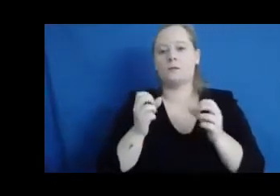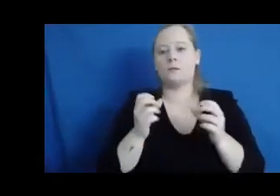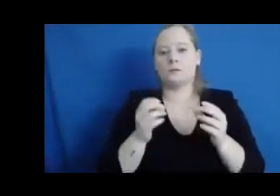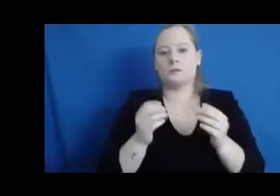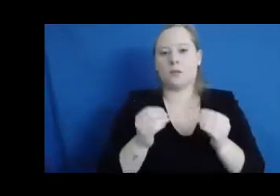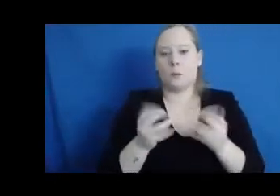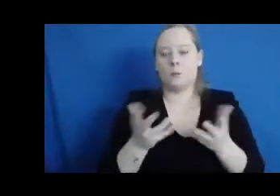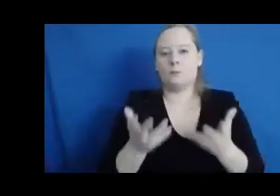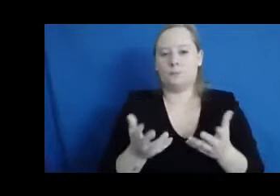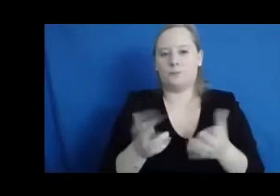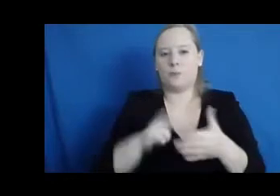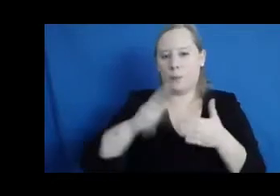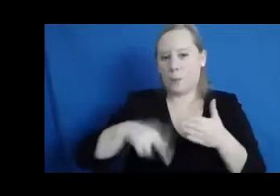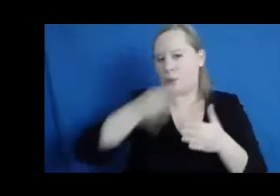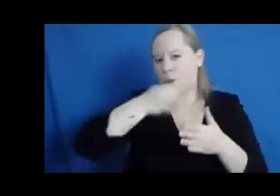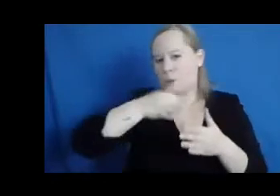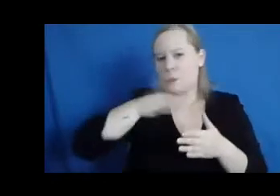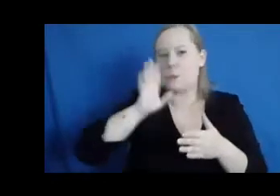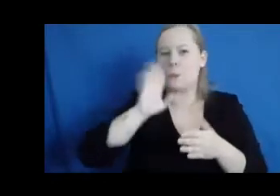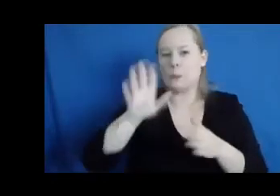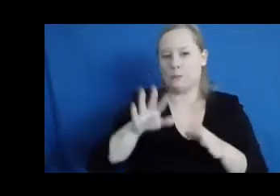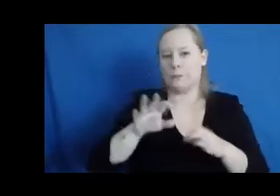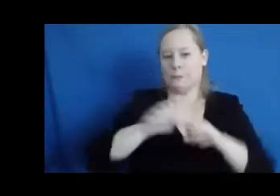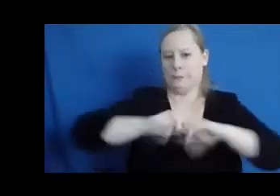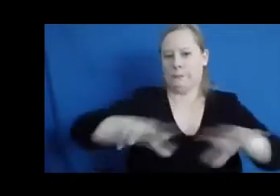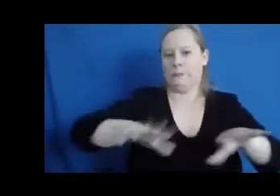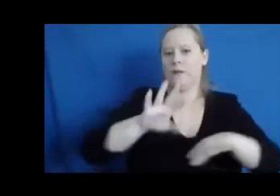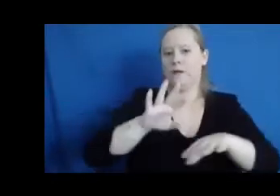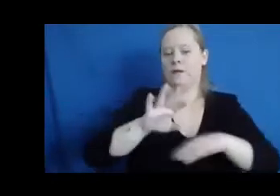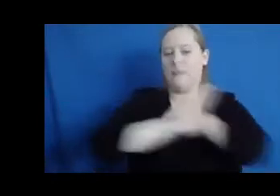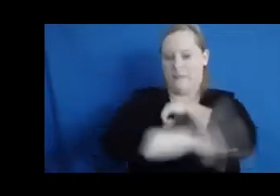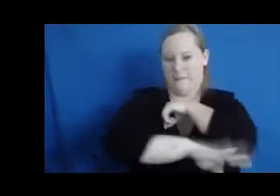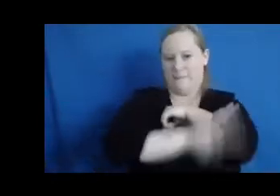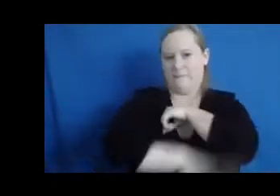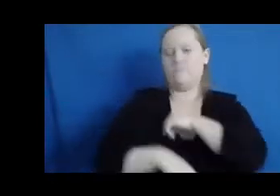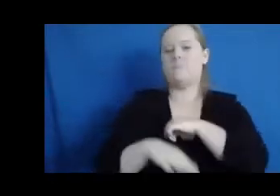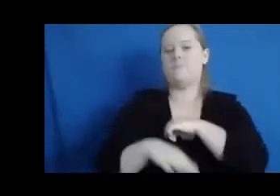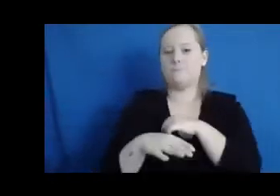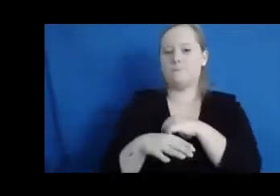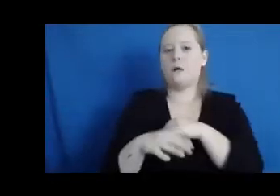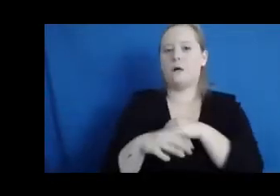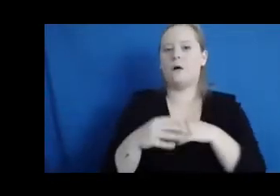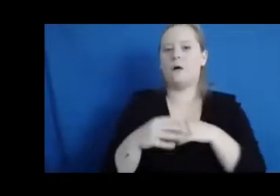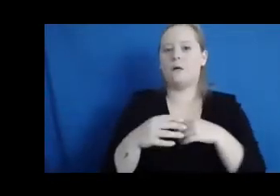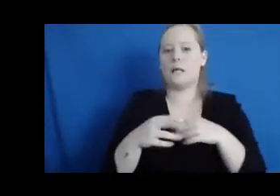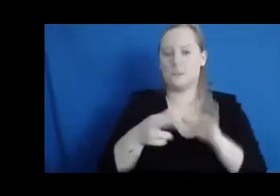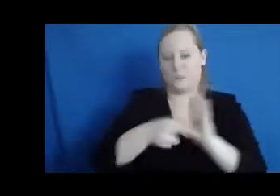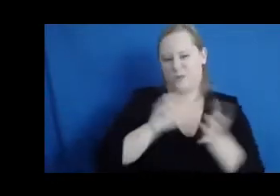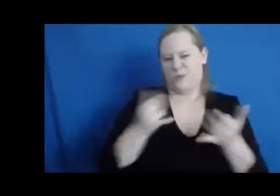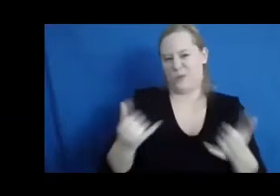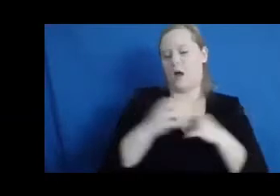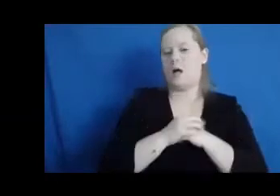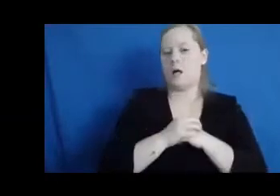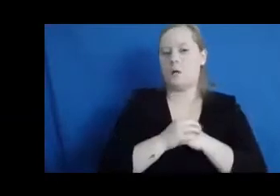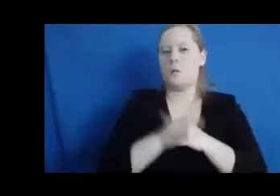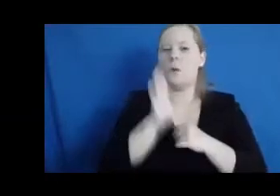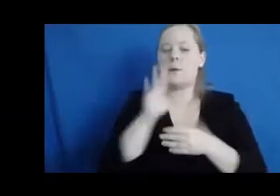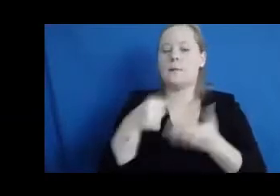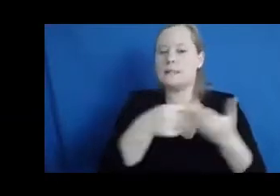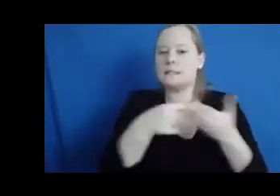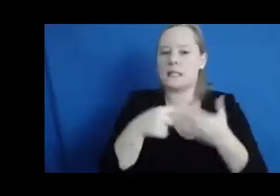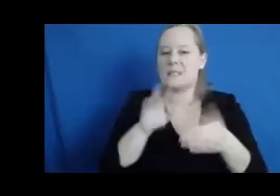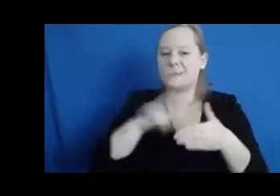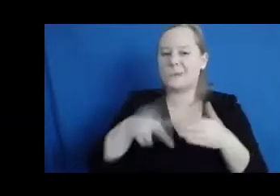report that will be coming out in the fall this year. It's in review right now. It will be discussing some of the results of that